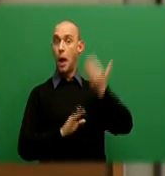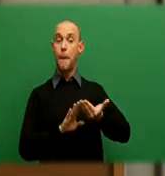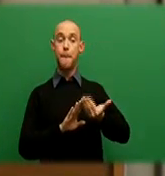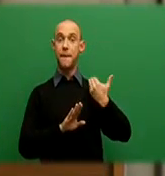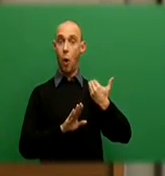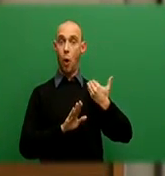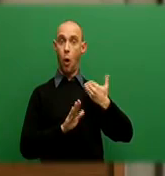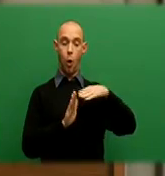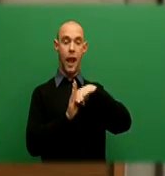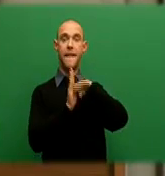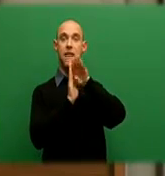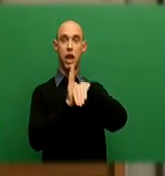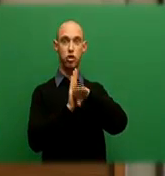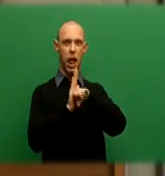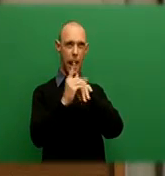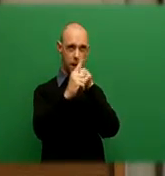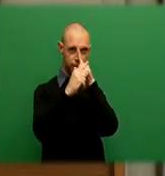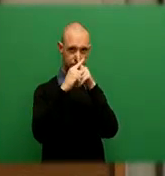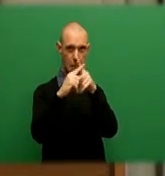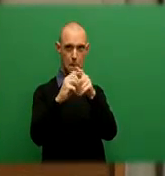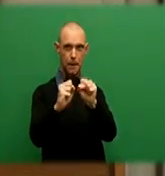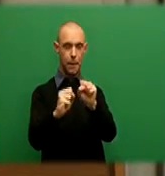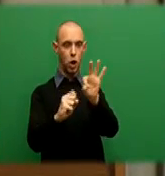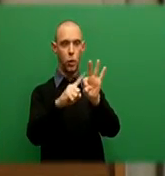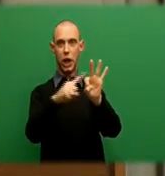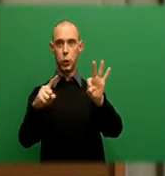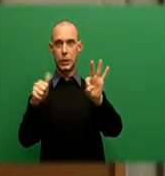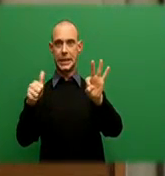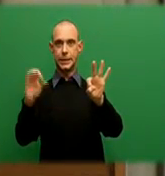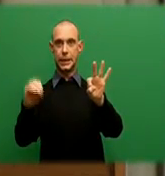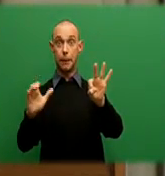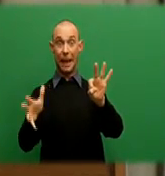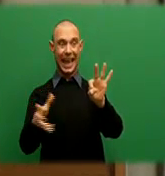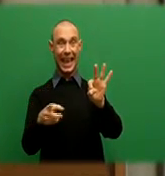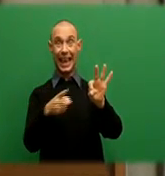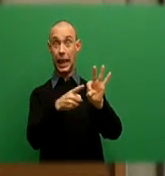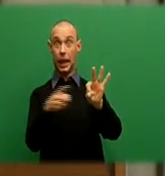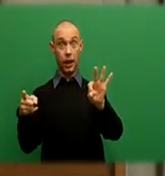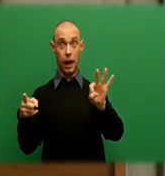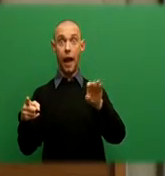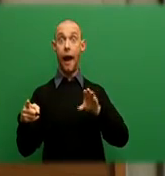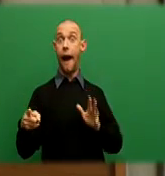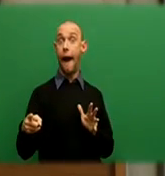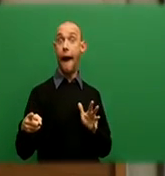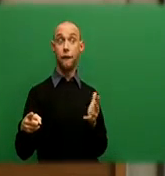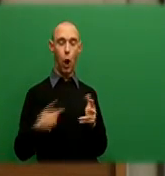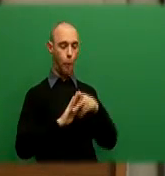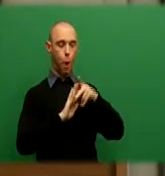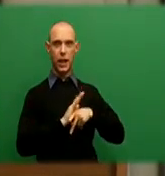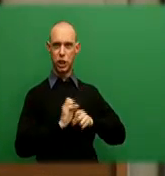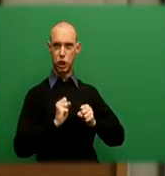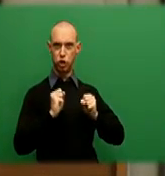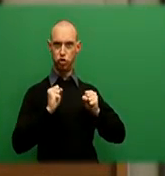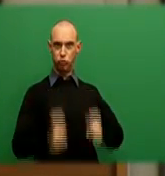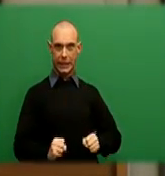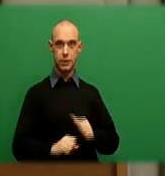pre-inflation targeting, where there was no credible anchor of monetary policy like we are having now,